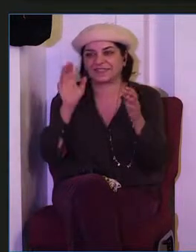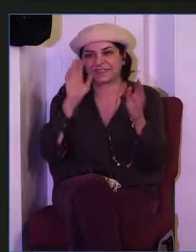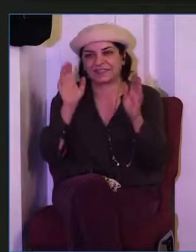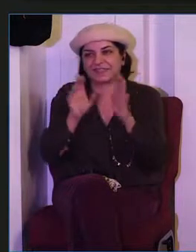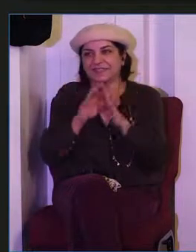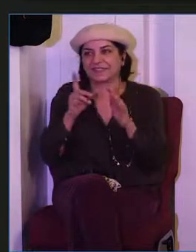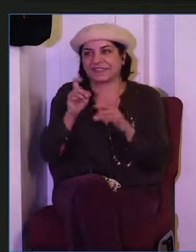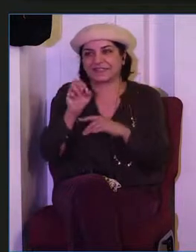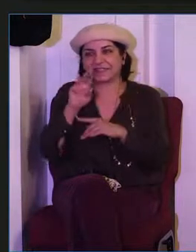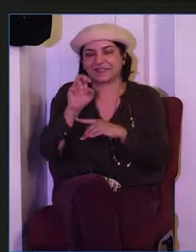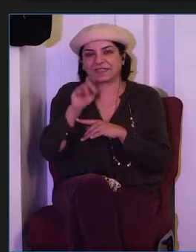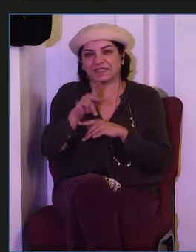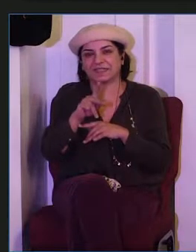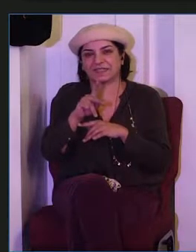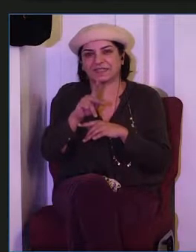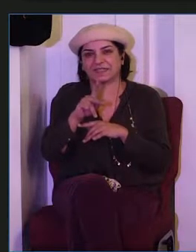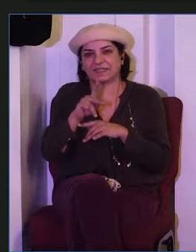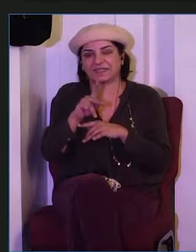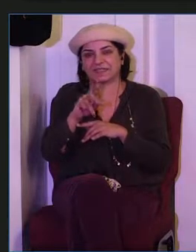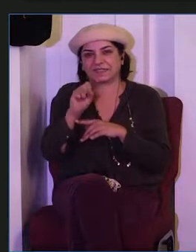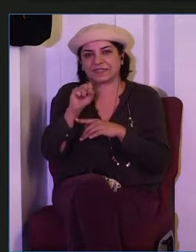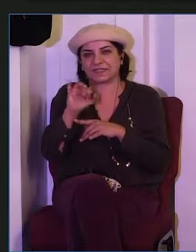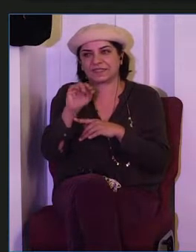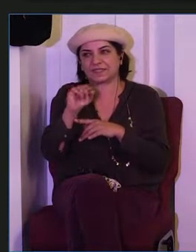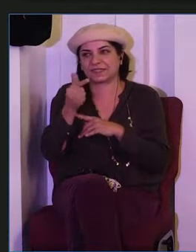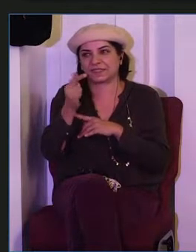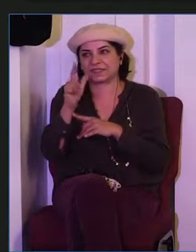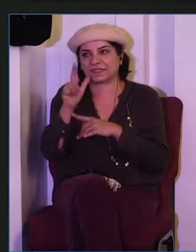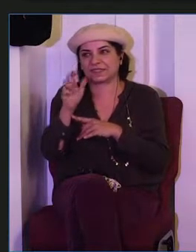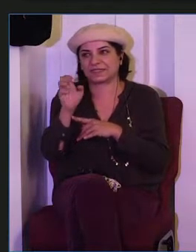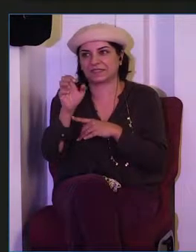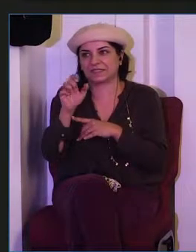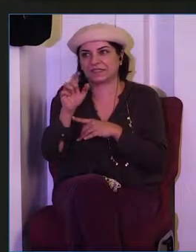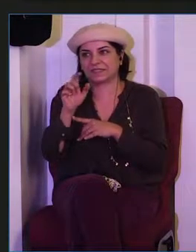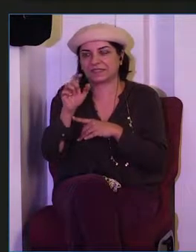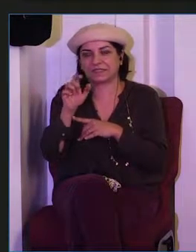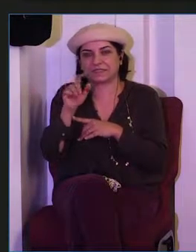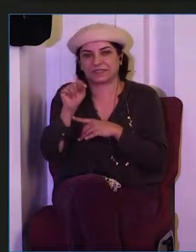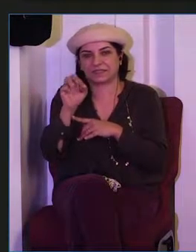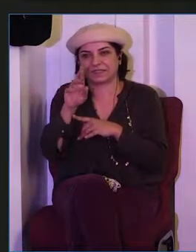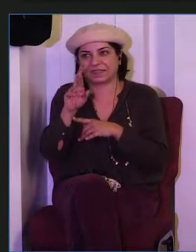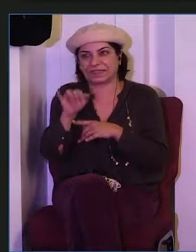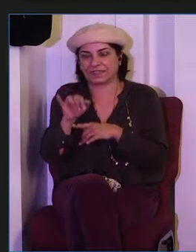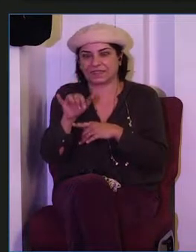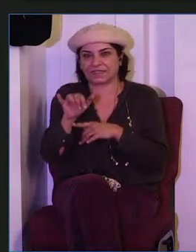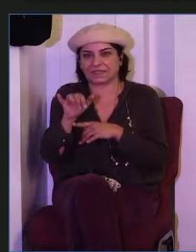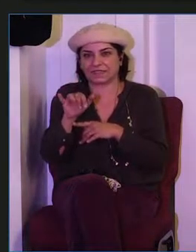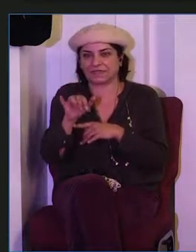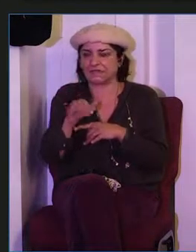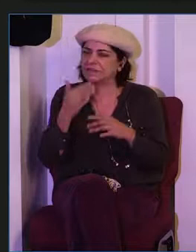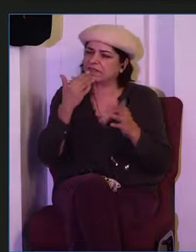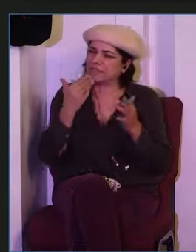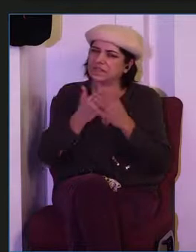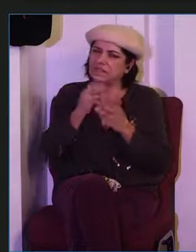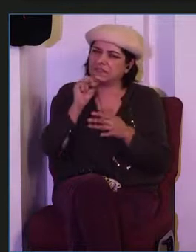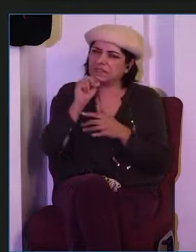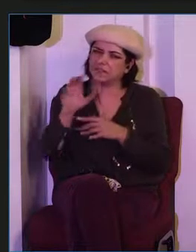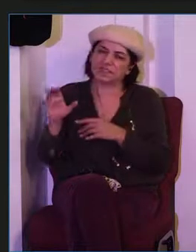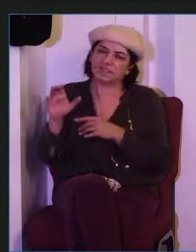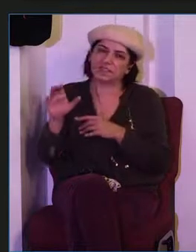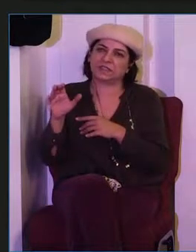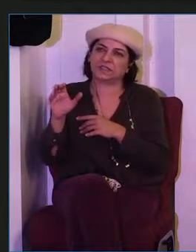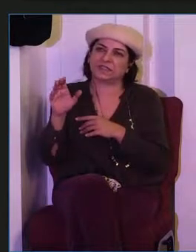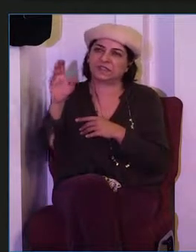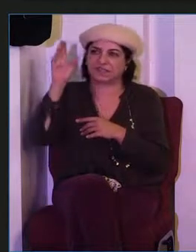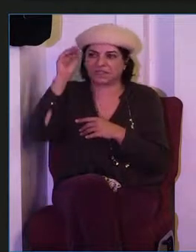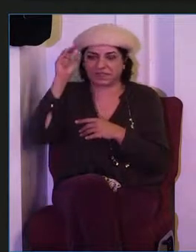This is Derek Singletary, who lives in Melbourne, Australia, but he's a good North Carolina boy, just like me. We have been friends since our days